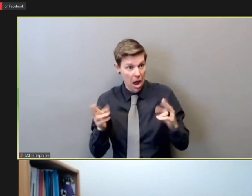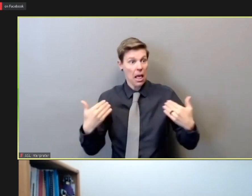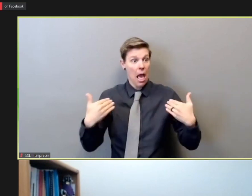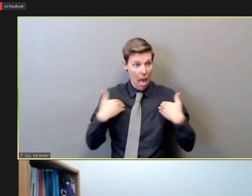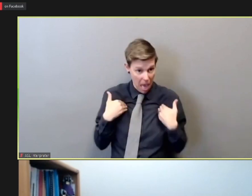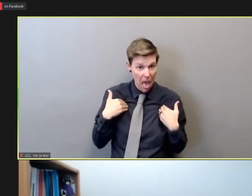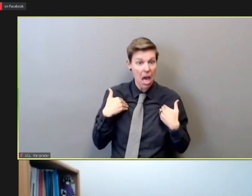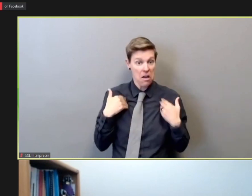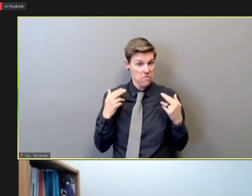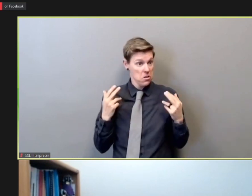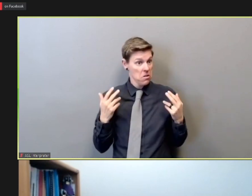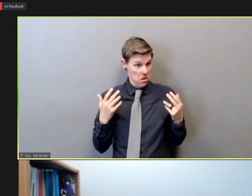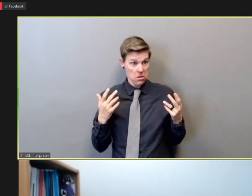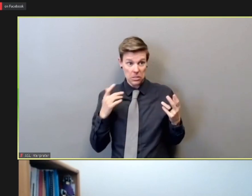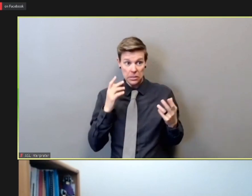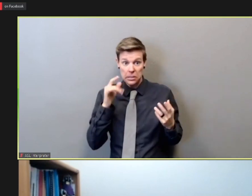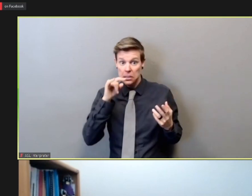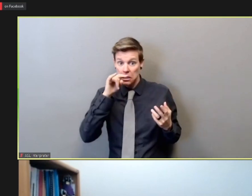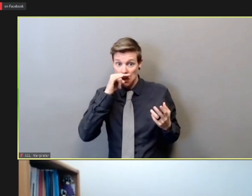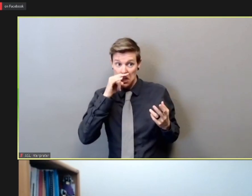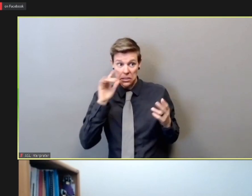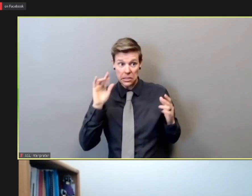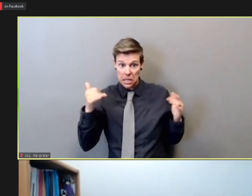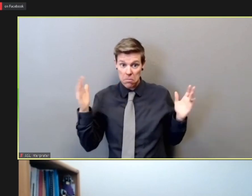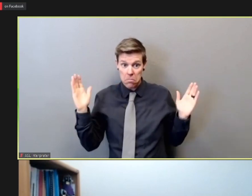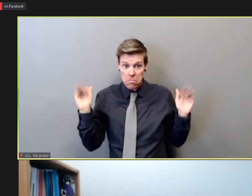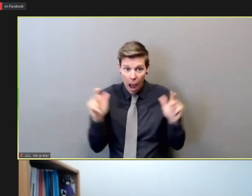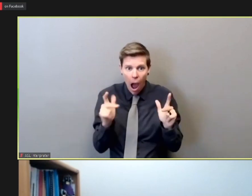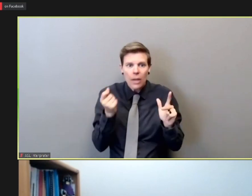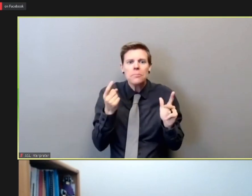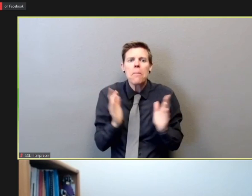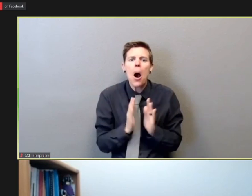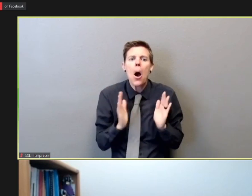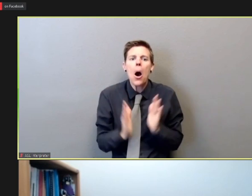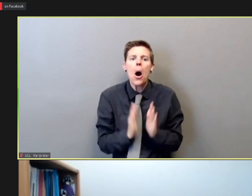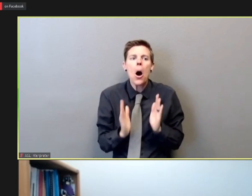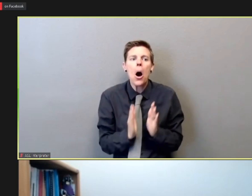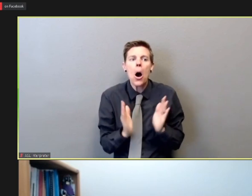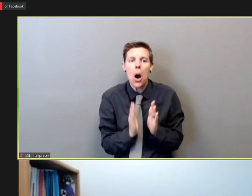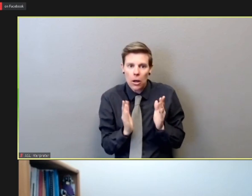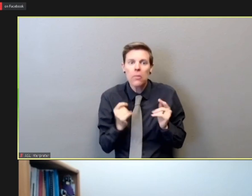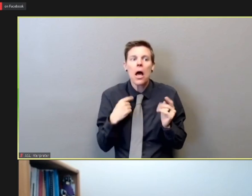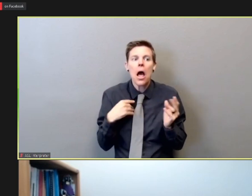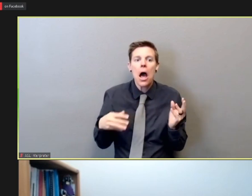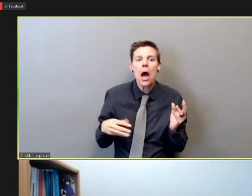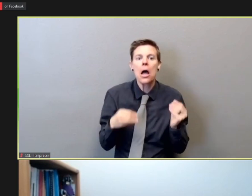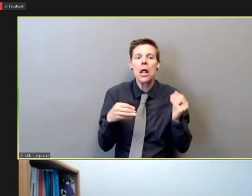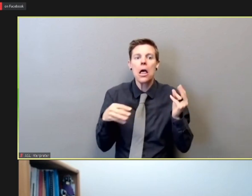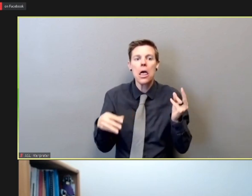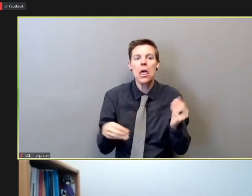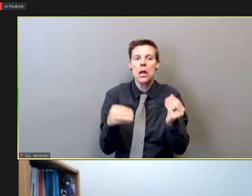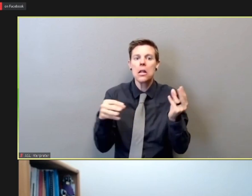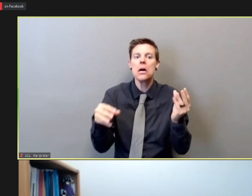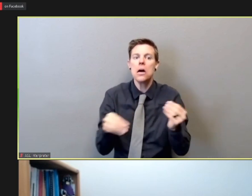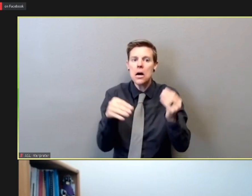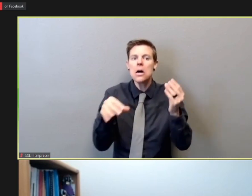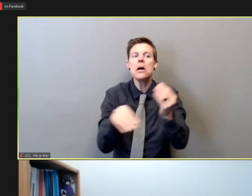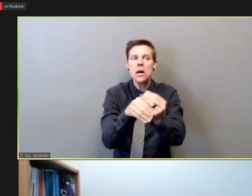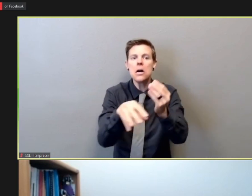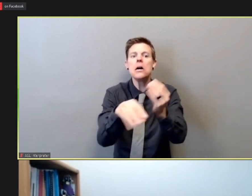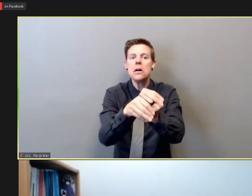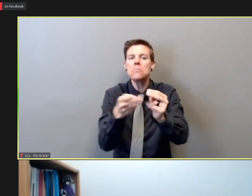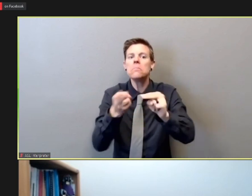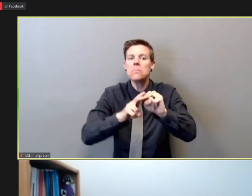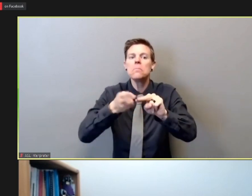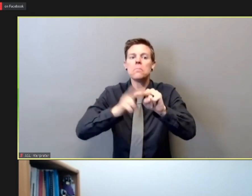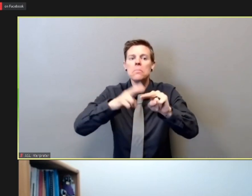low. As we add sports onto that, we're watching that really closely. That just started earlier this week, but if we have a